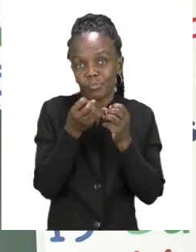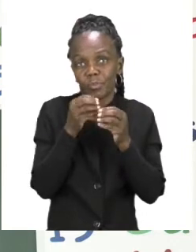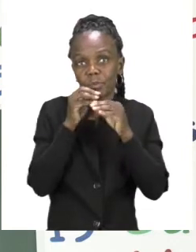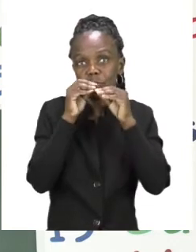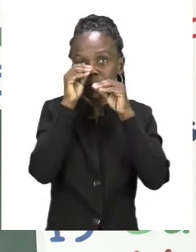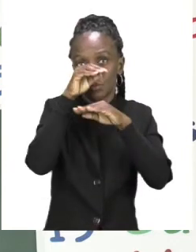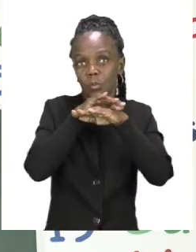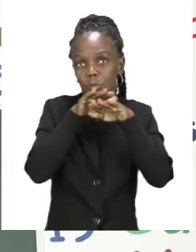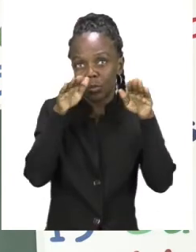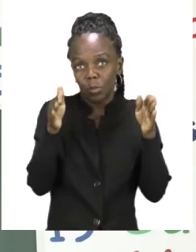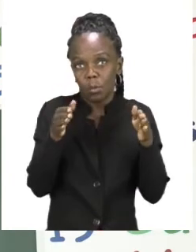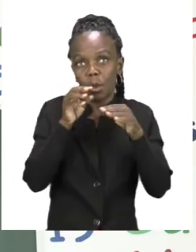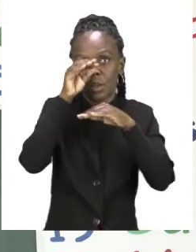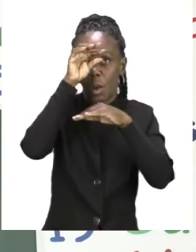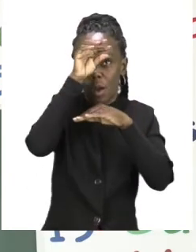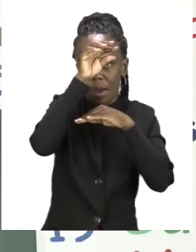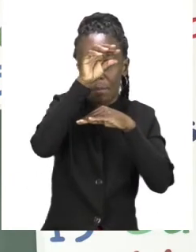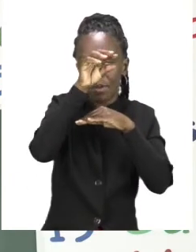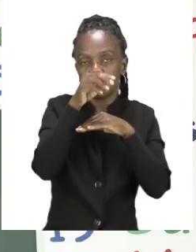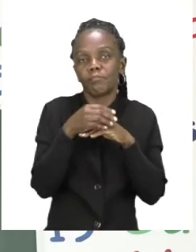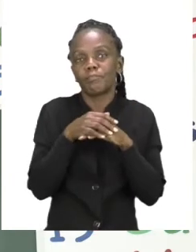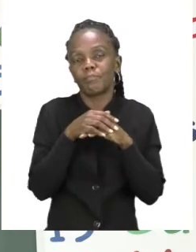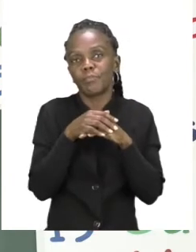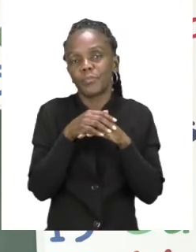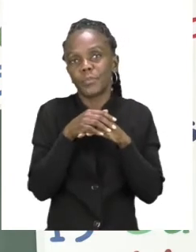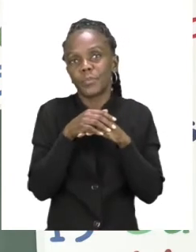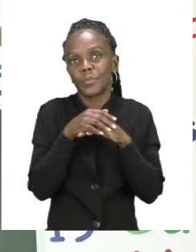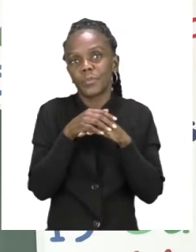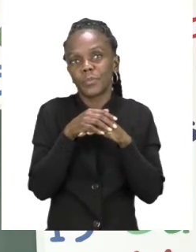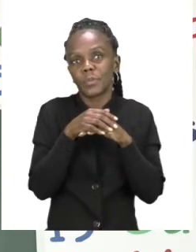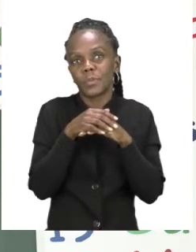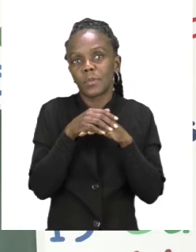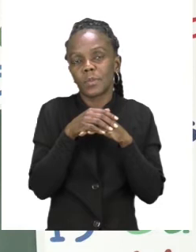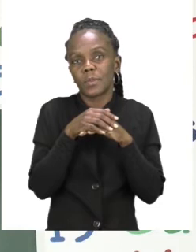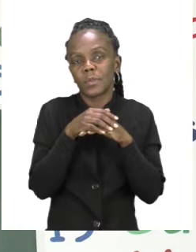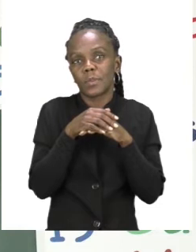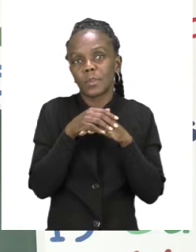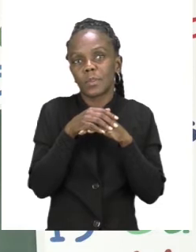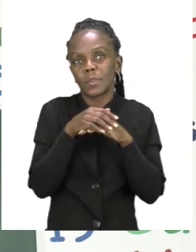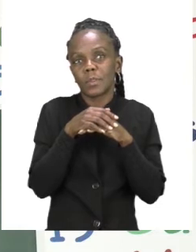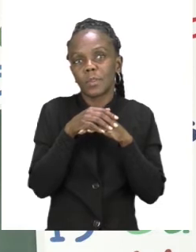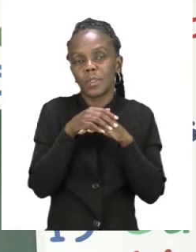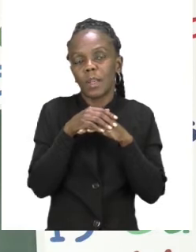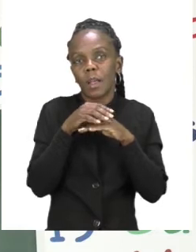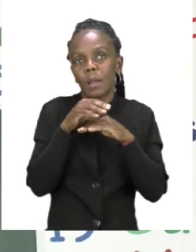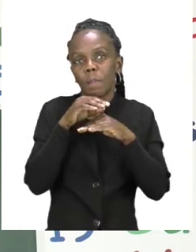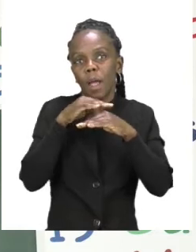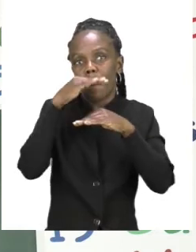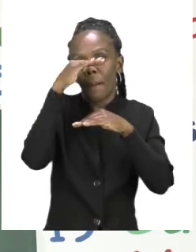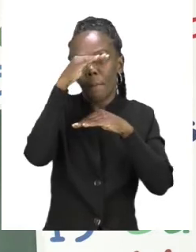then I can say the balls are above the